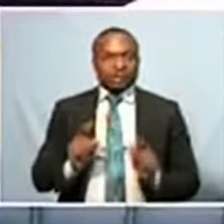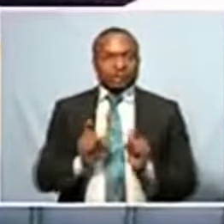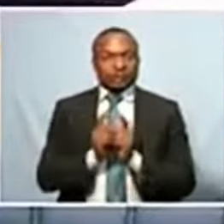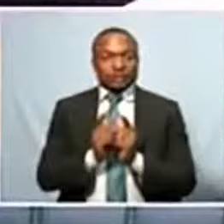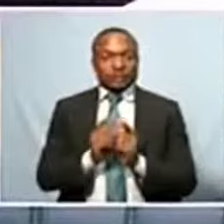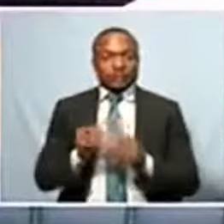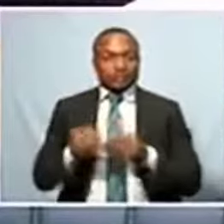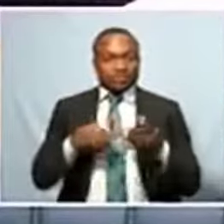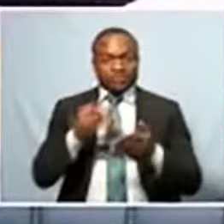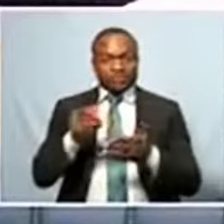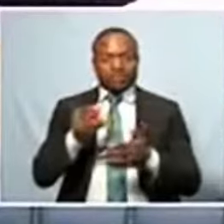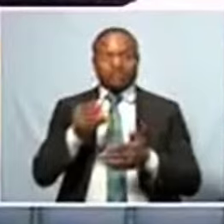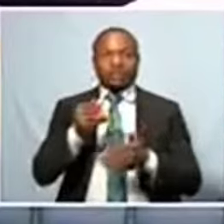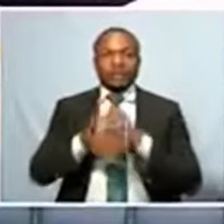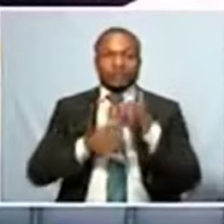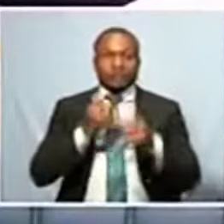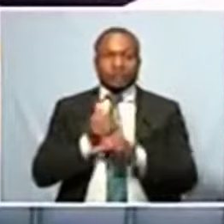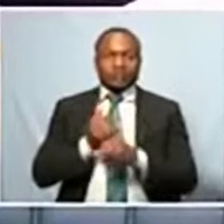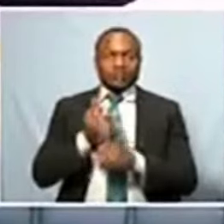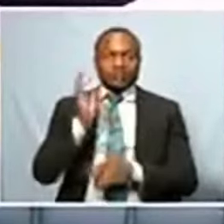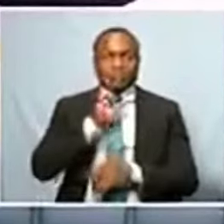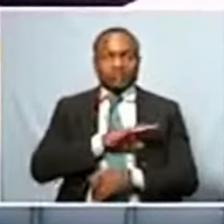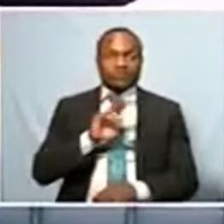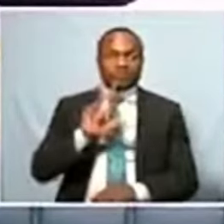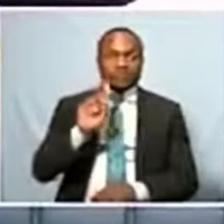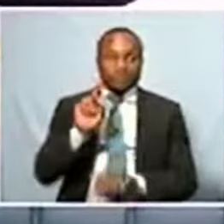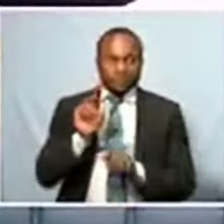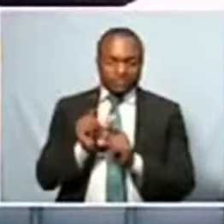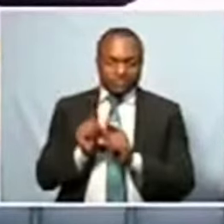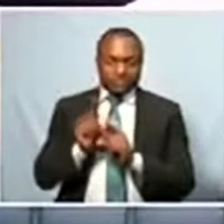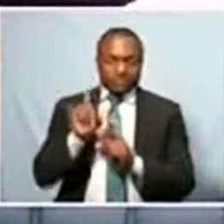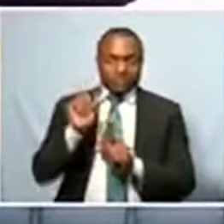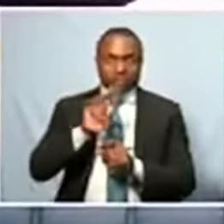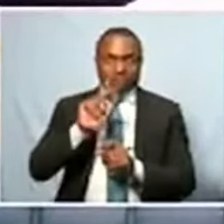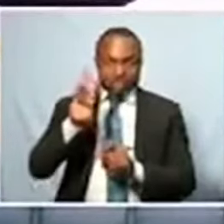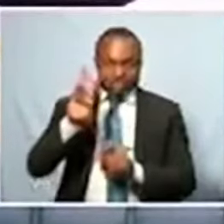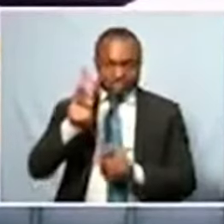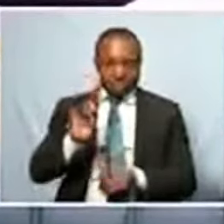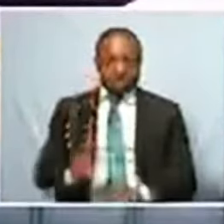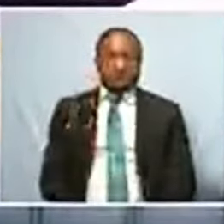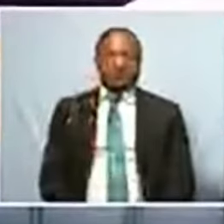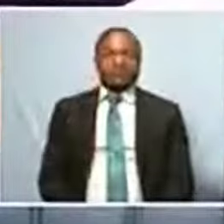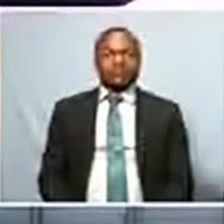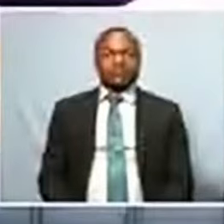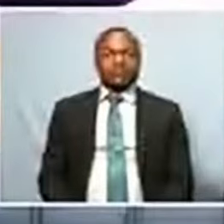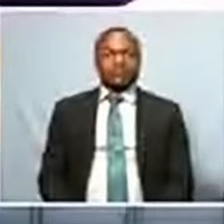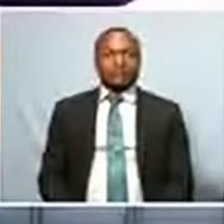expenditure for the year ending 31st December 2026.